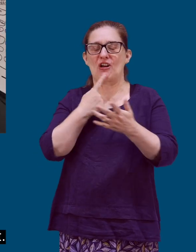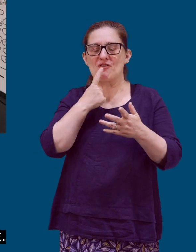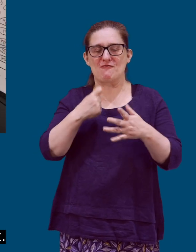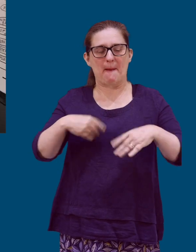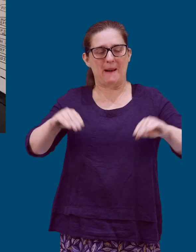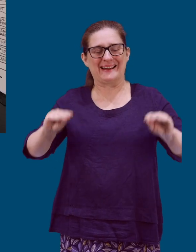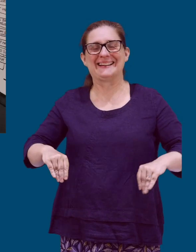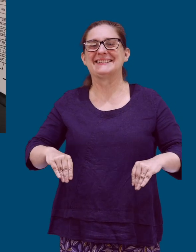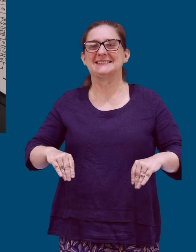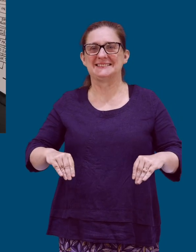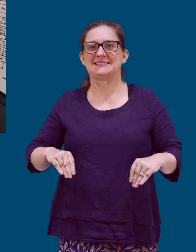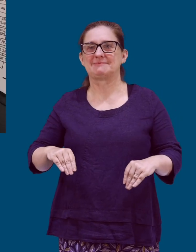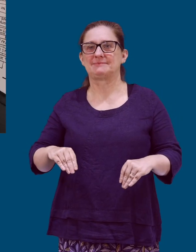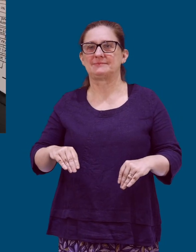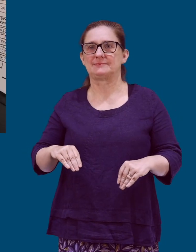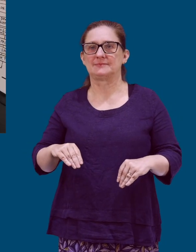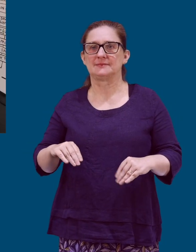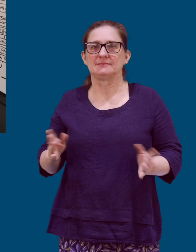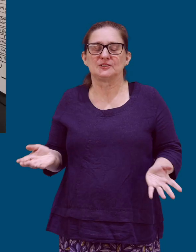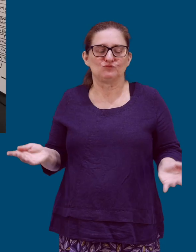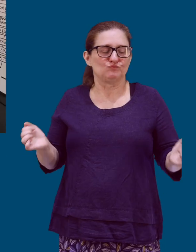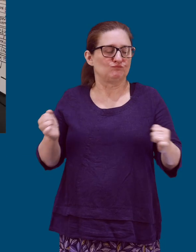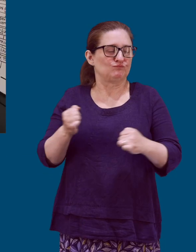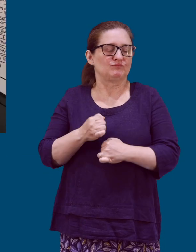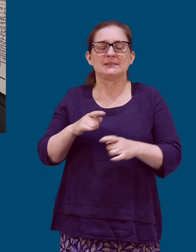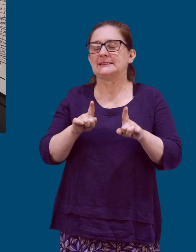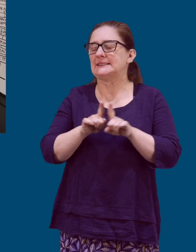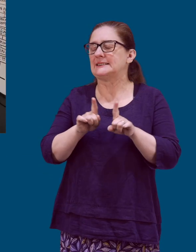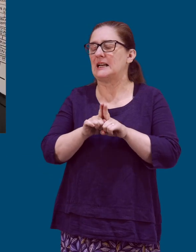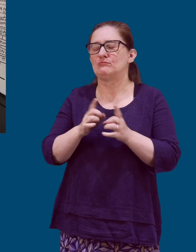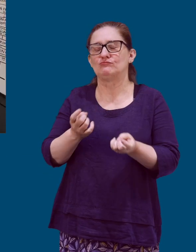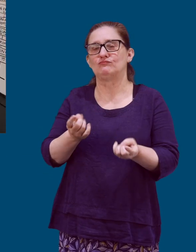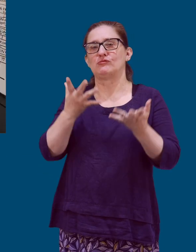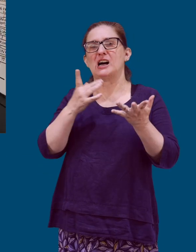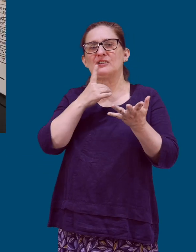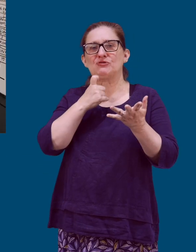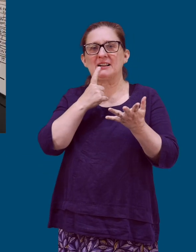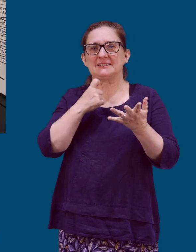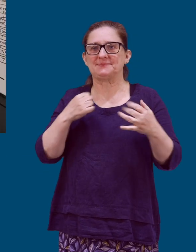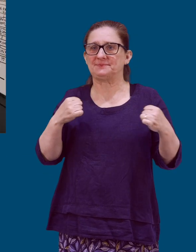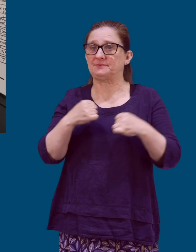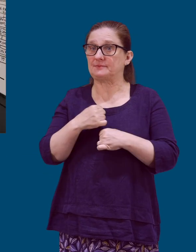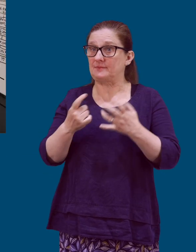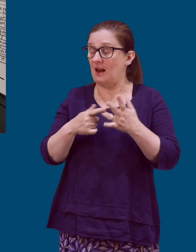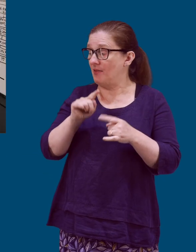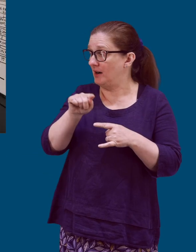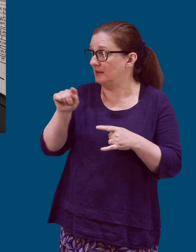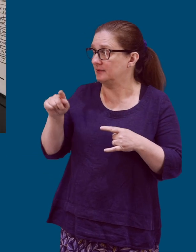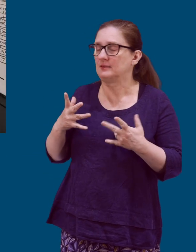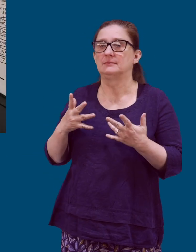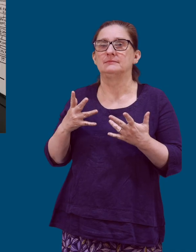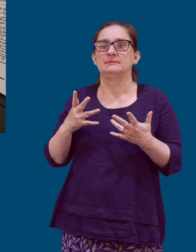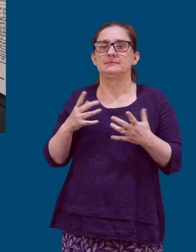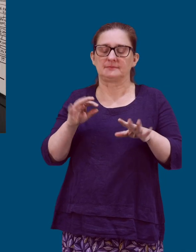blanket. The blanket is the same bright, vigorous red as the other furnishings in the room. The blanket